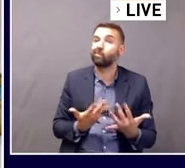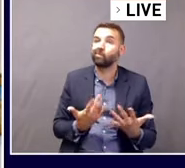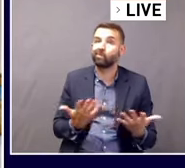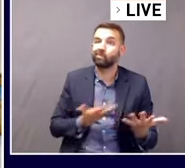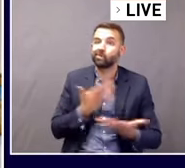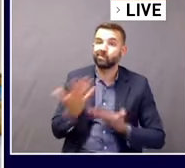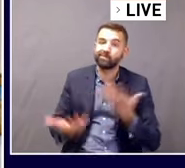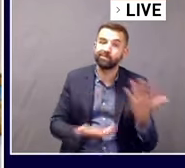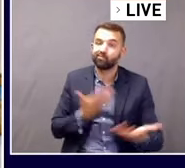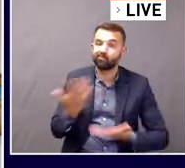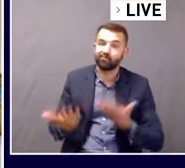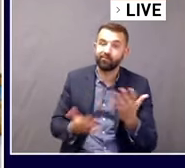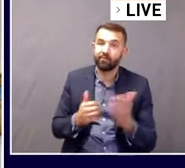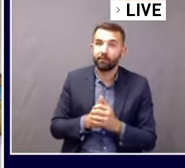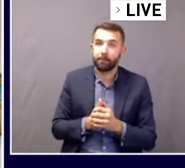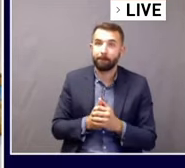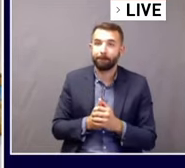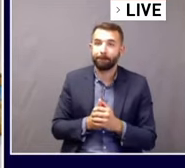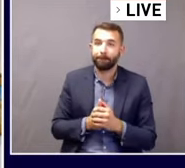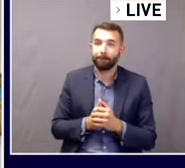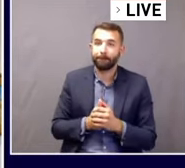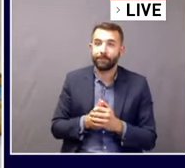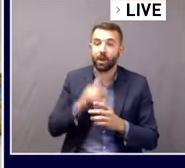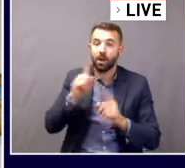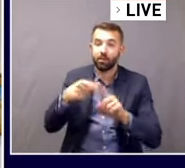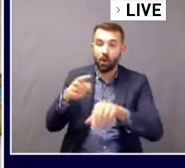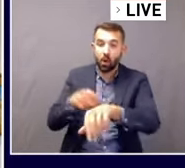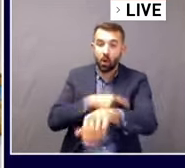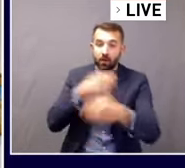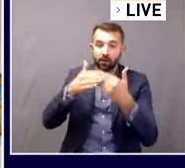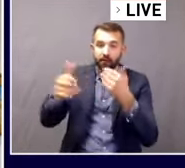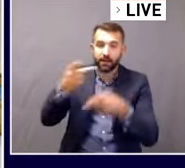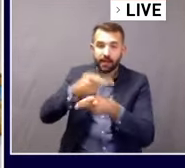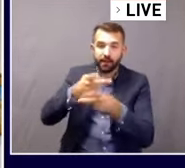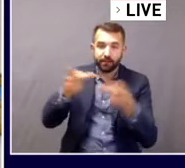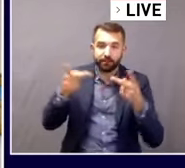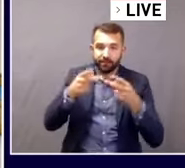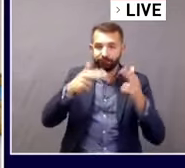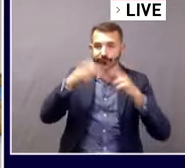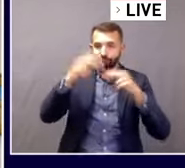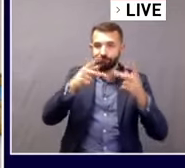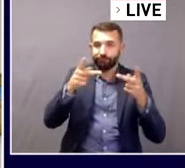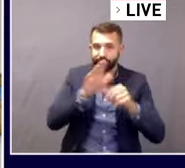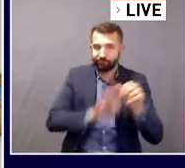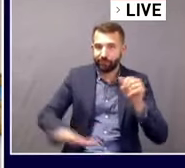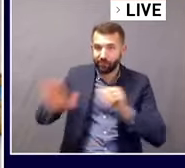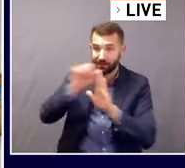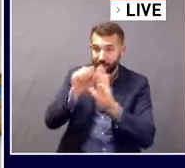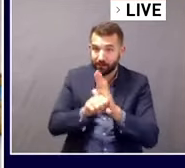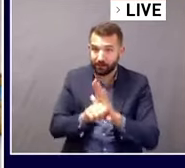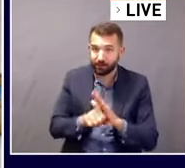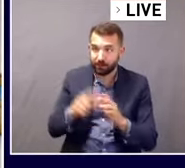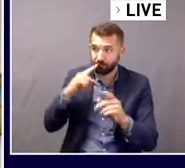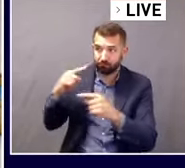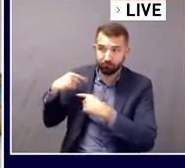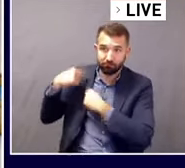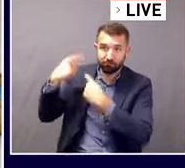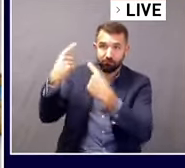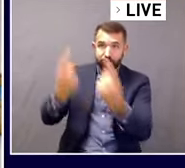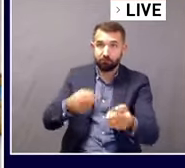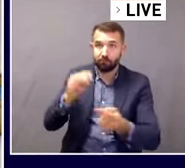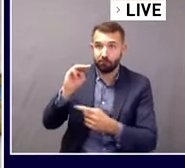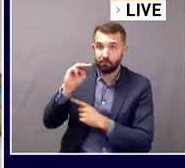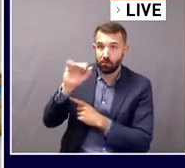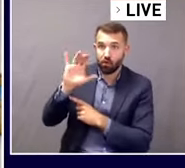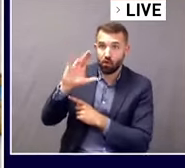long-term care facilities throughout the course of the pandemic being the site of so